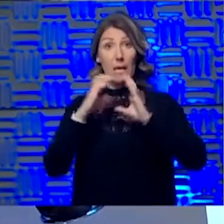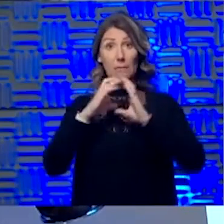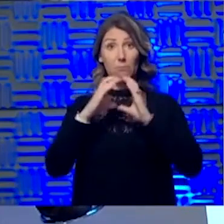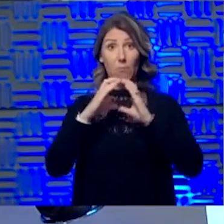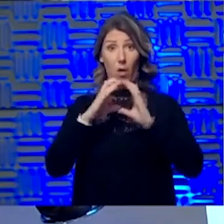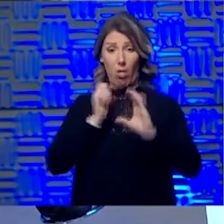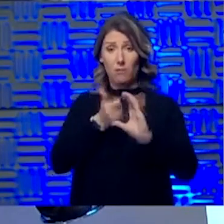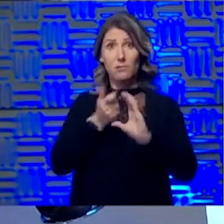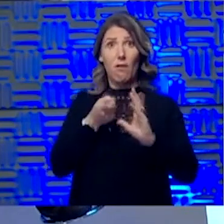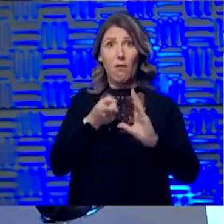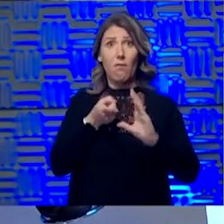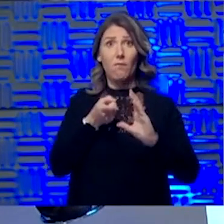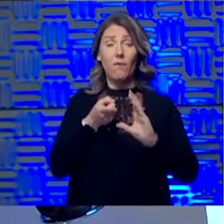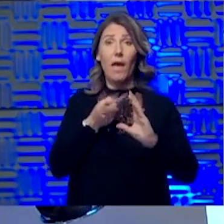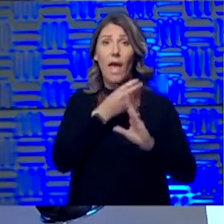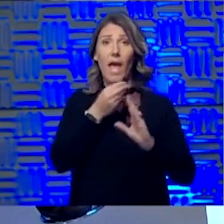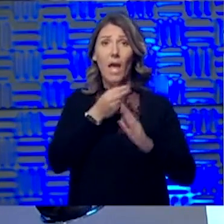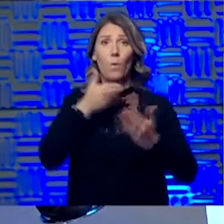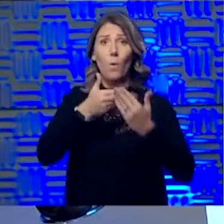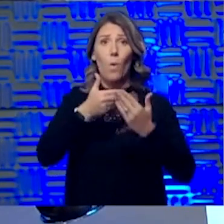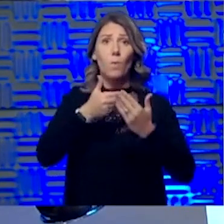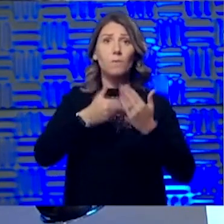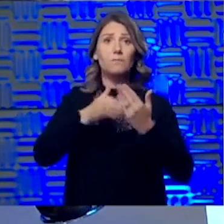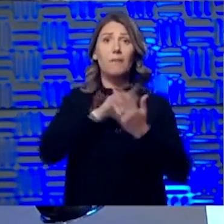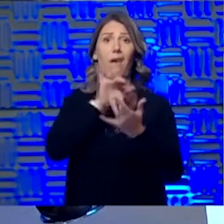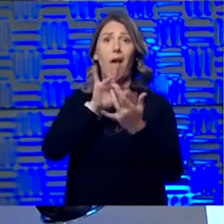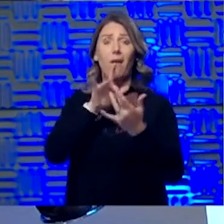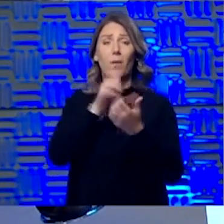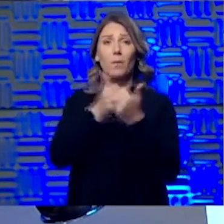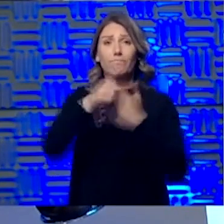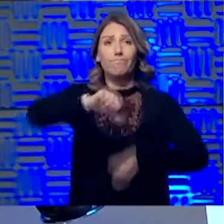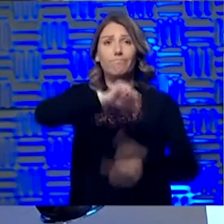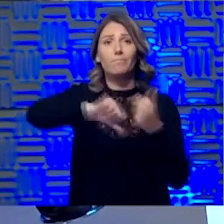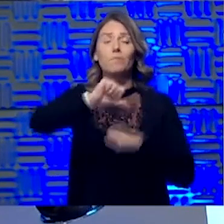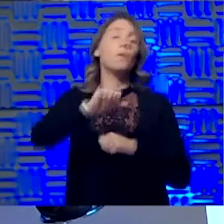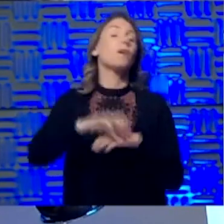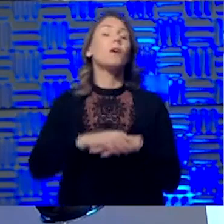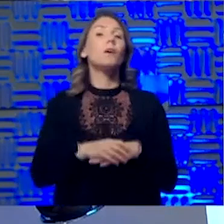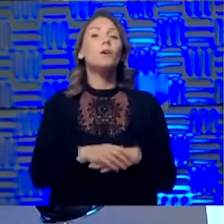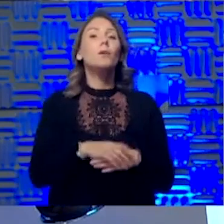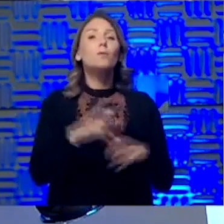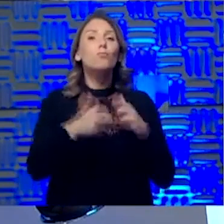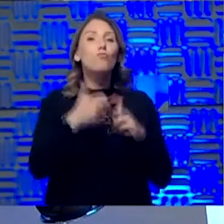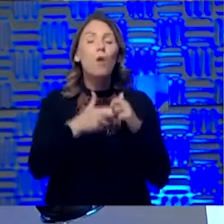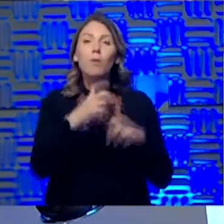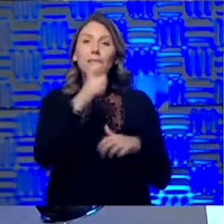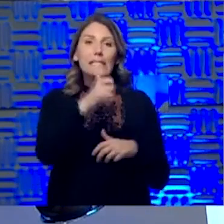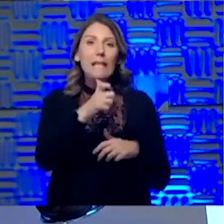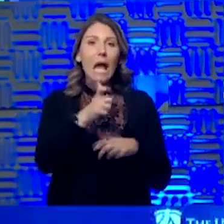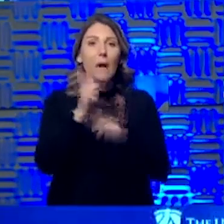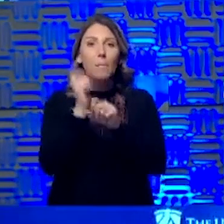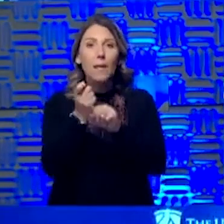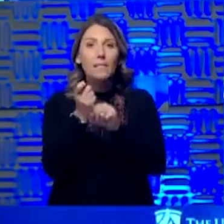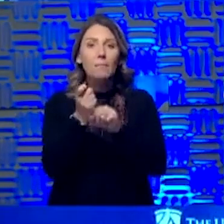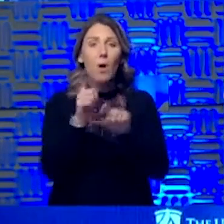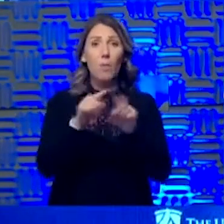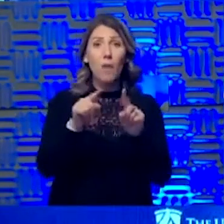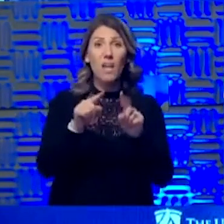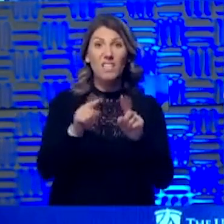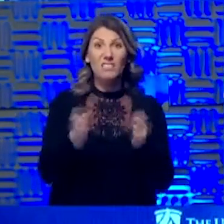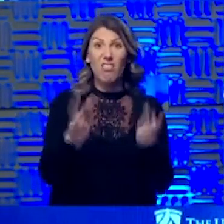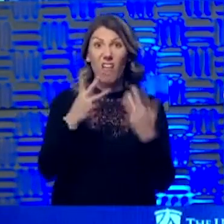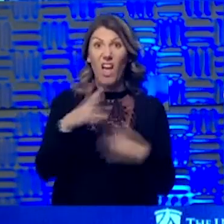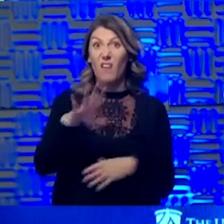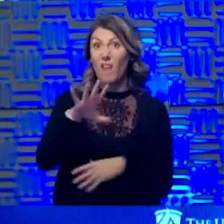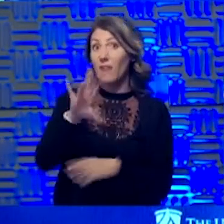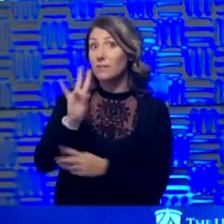the close contact. And the close contact. Because I think the problem part isn't that it's baseball, it's that you just brought a bunch of 5 to 7-year-olds together. Mm-hmm. And let me ask